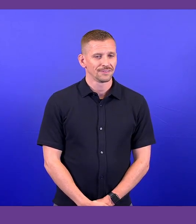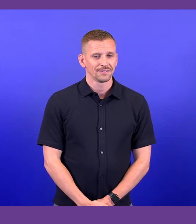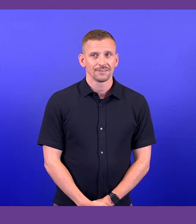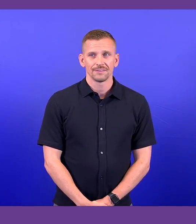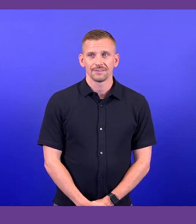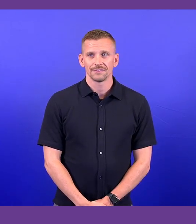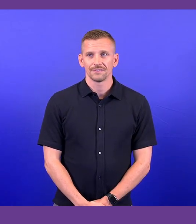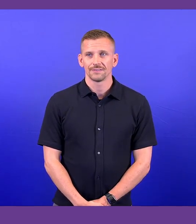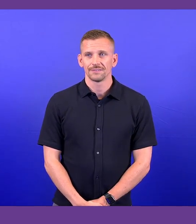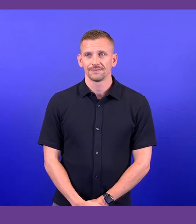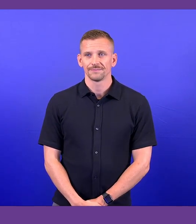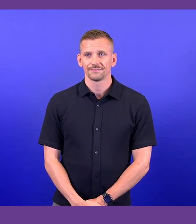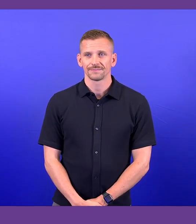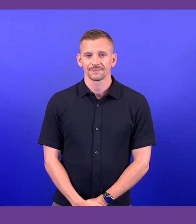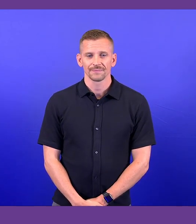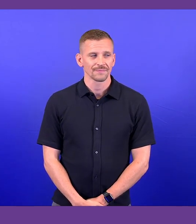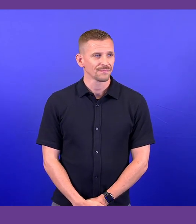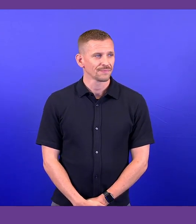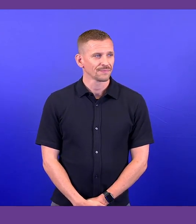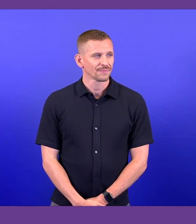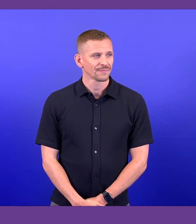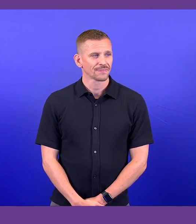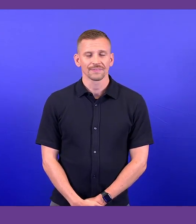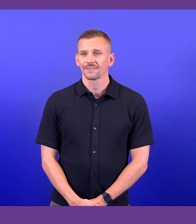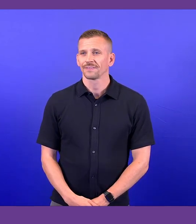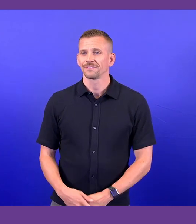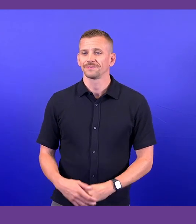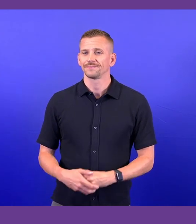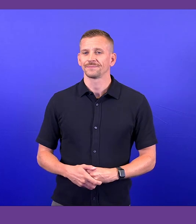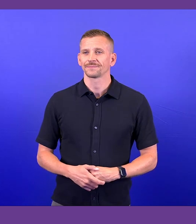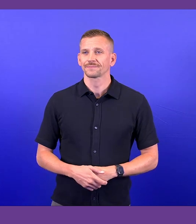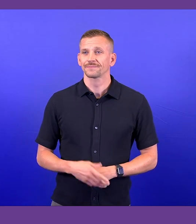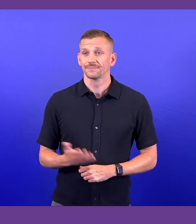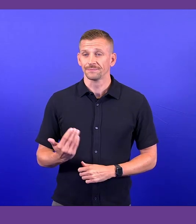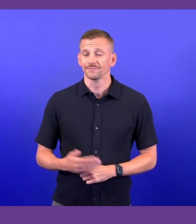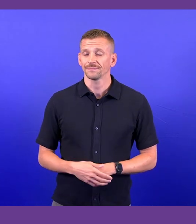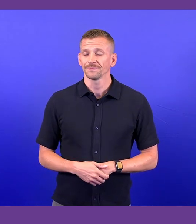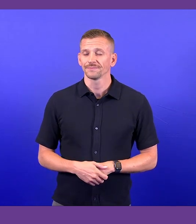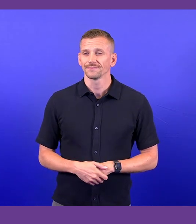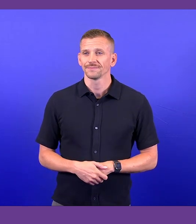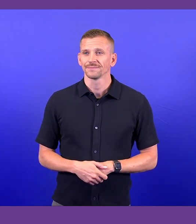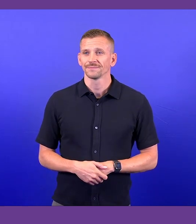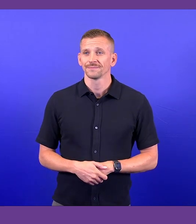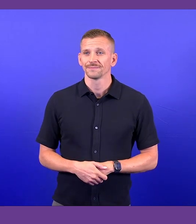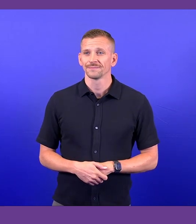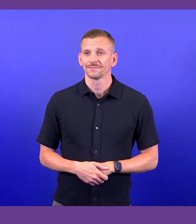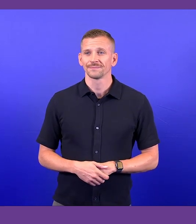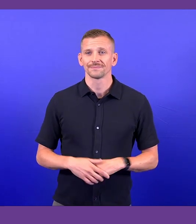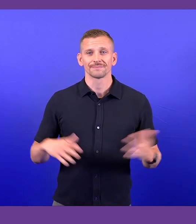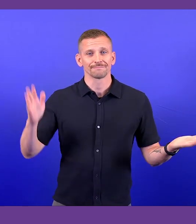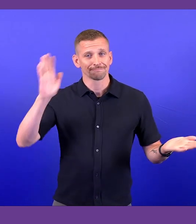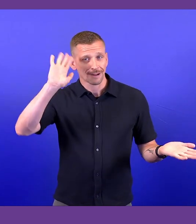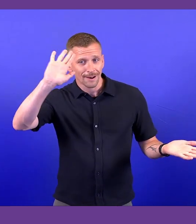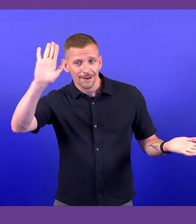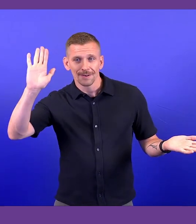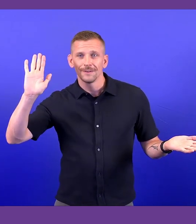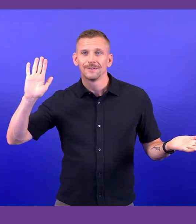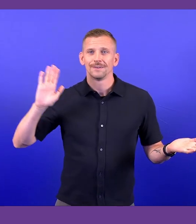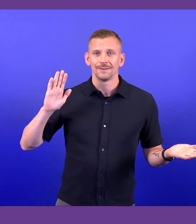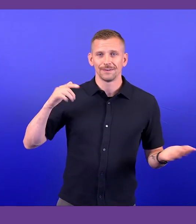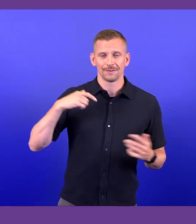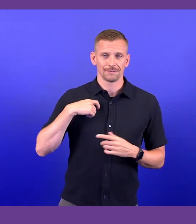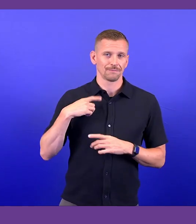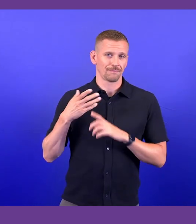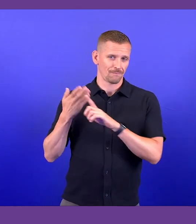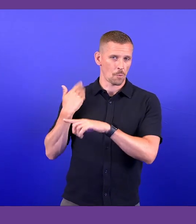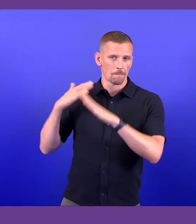Thank you. Hello, I'm originally from Costa Rica. However, I live